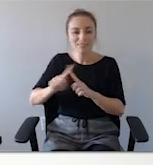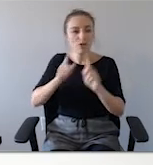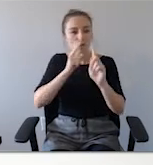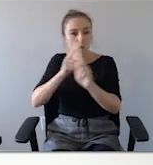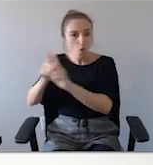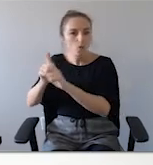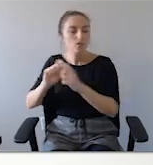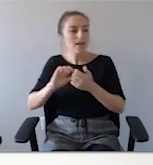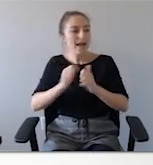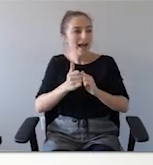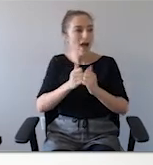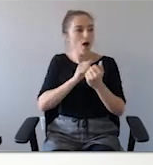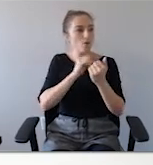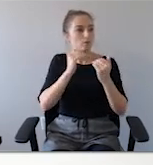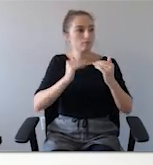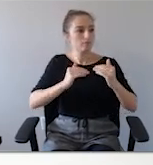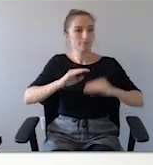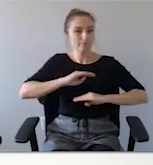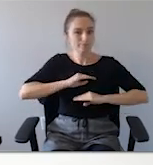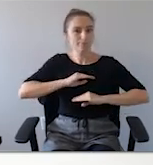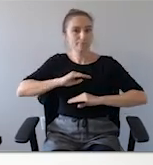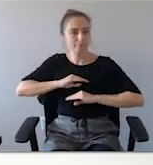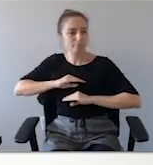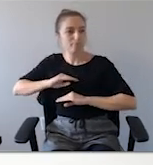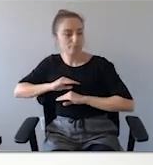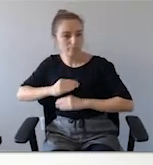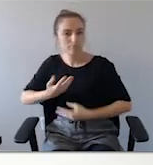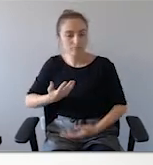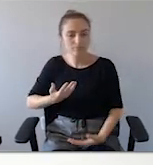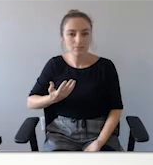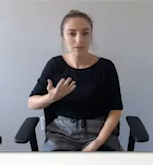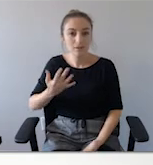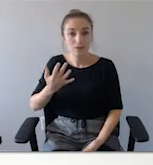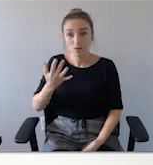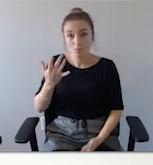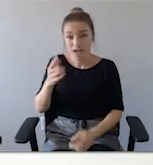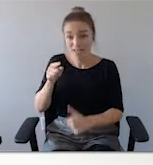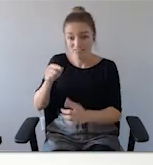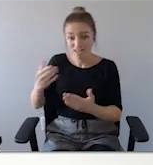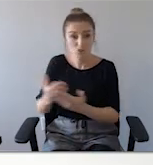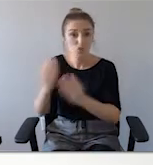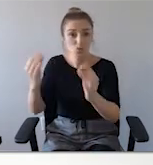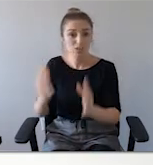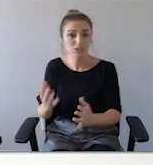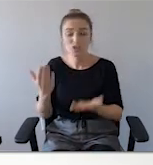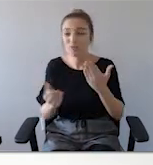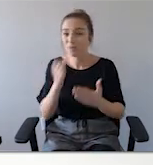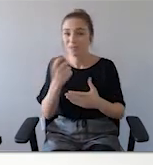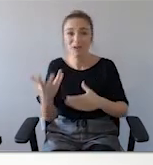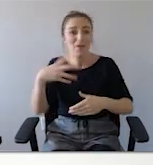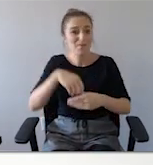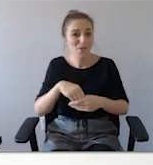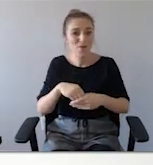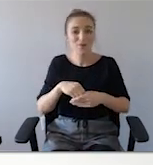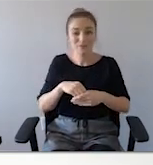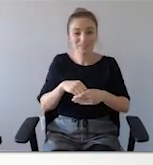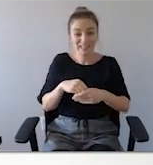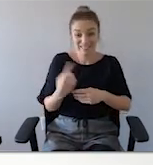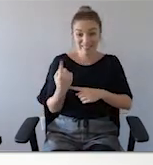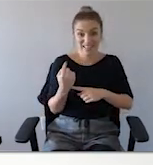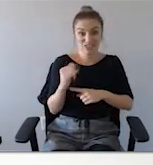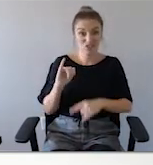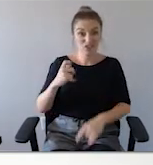Because chances are that that person was not wrapped up in the IEP meetings that happened this year. They didn't benefit from all that conversation that took place.